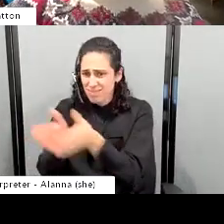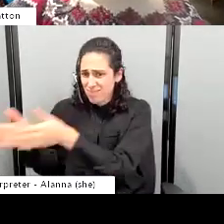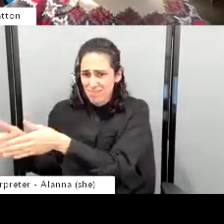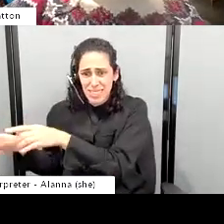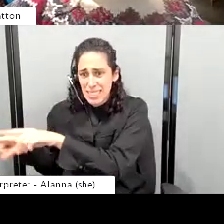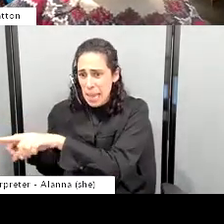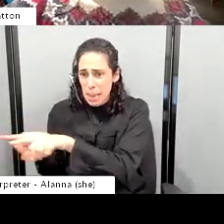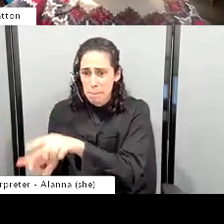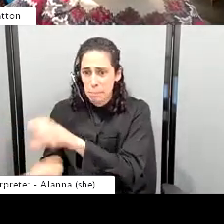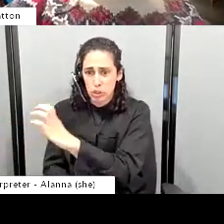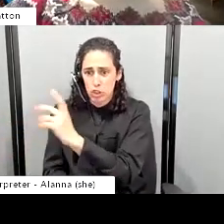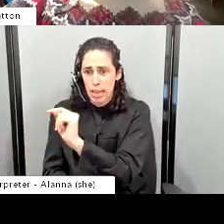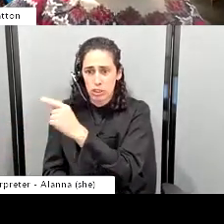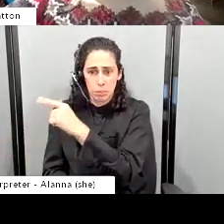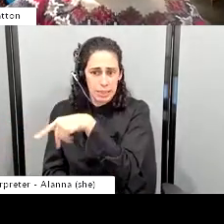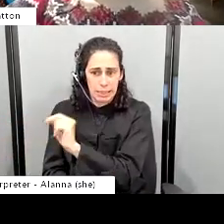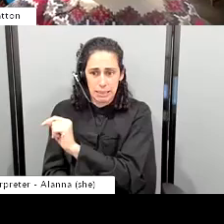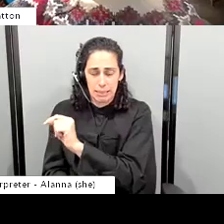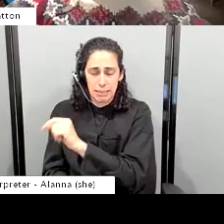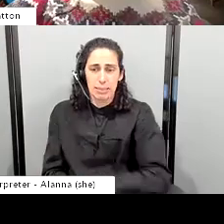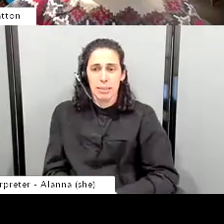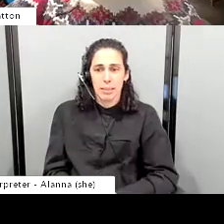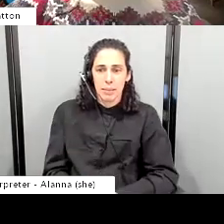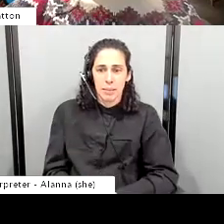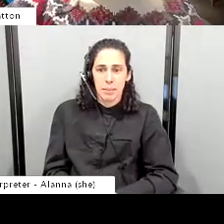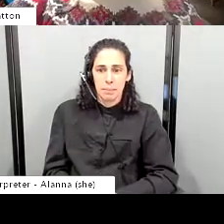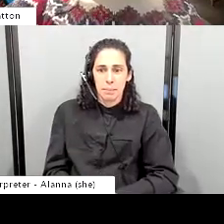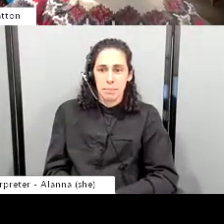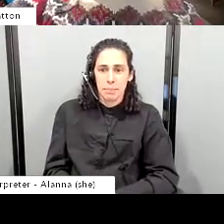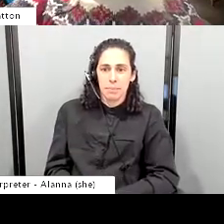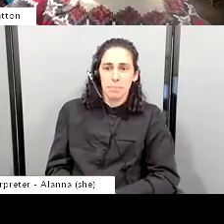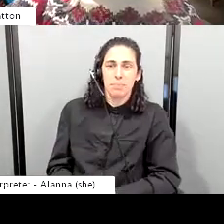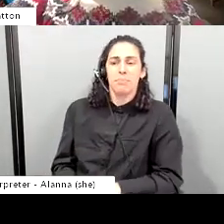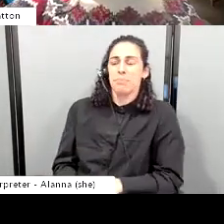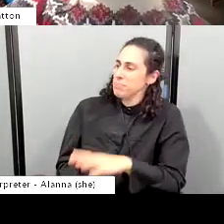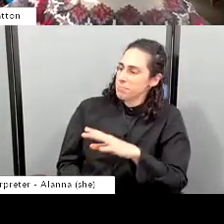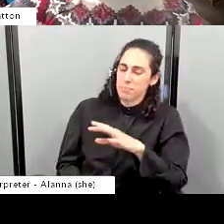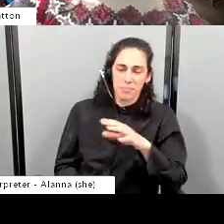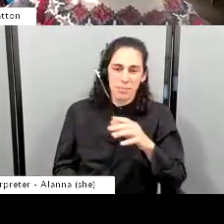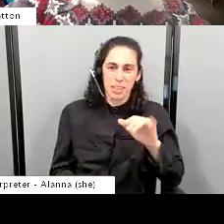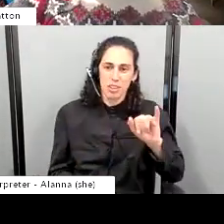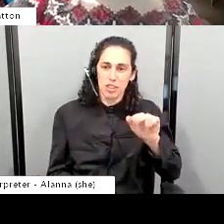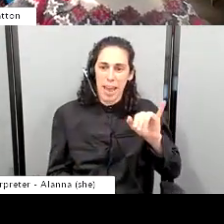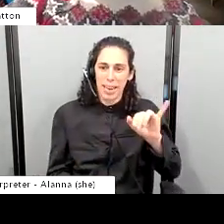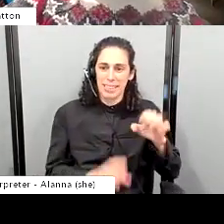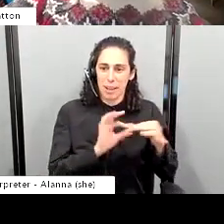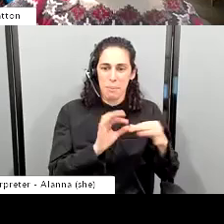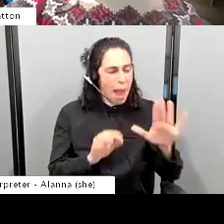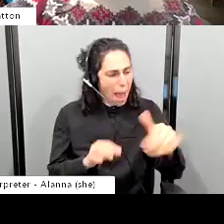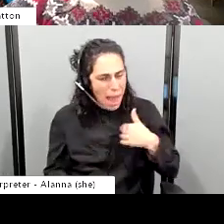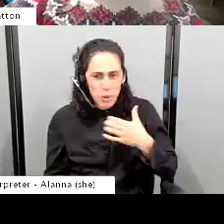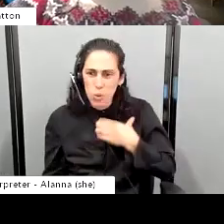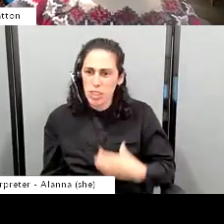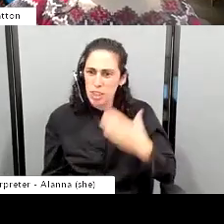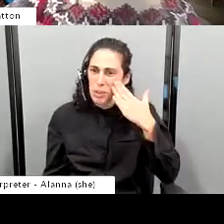planted herbs in a pot this summer, and I used oregano and mint, and all I had at the end was mint. Oh, yeah. I couldn't use that